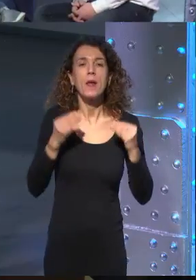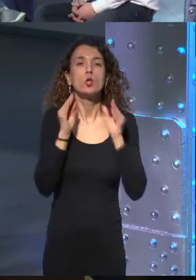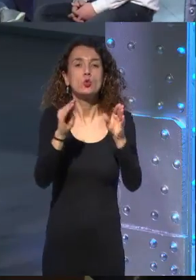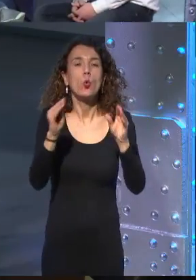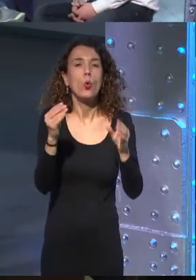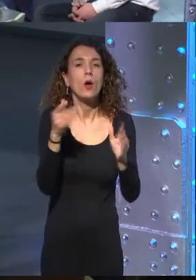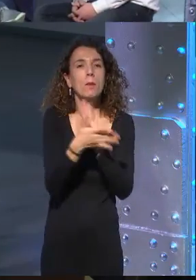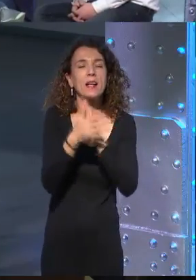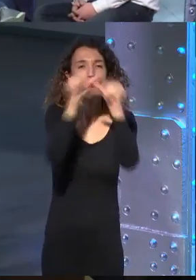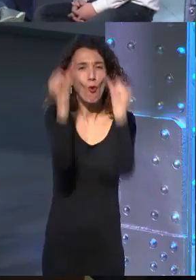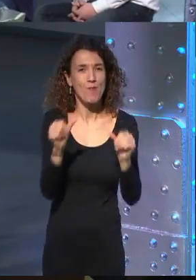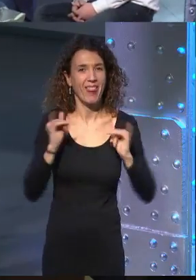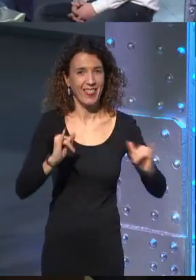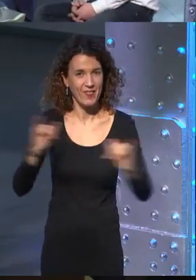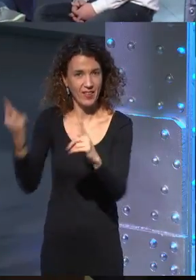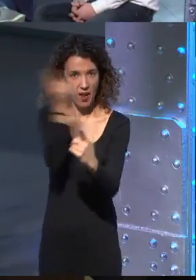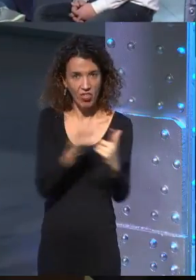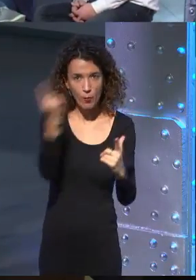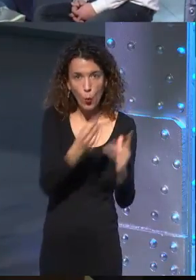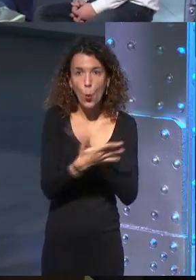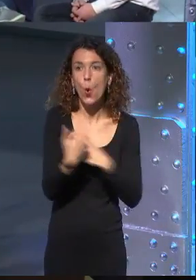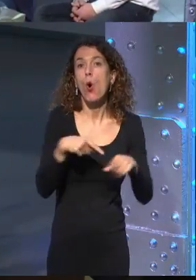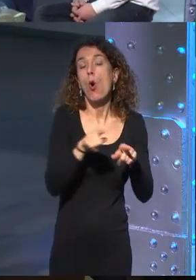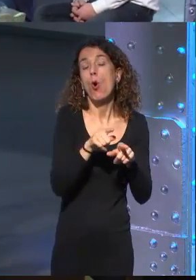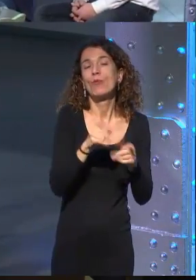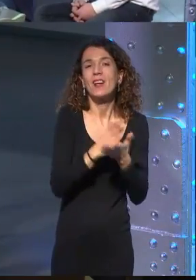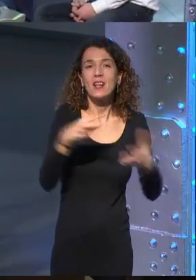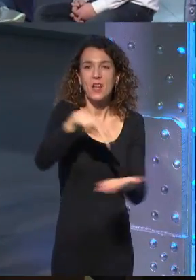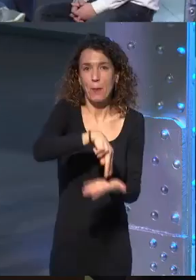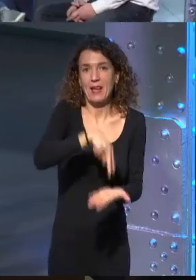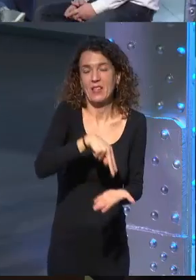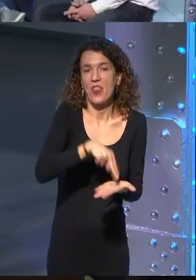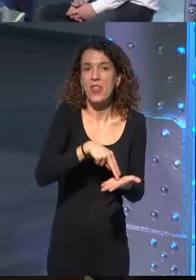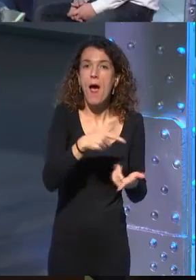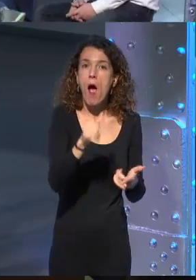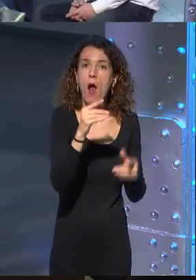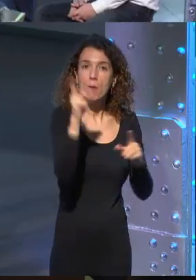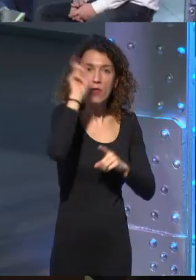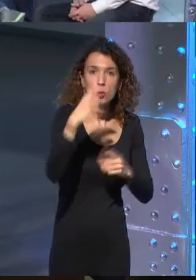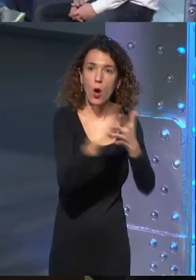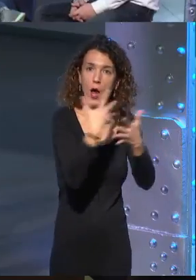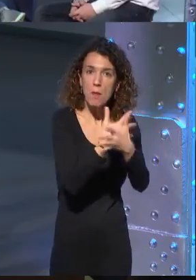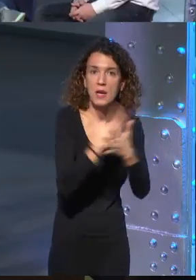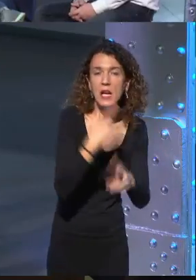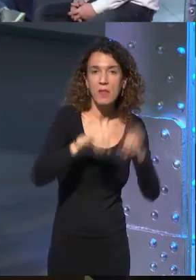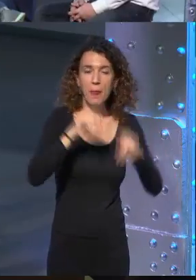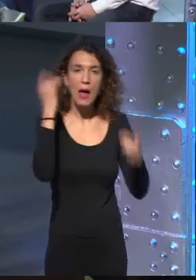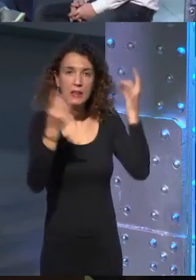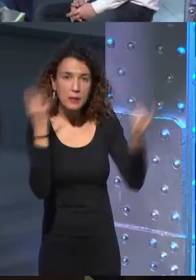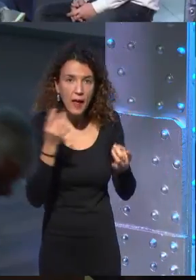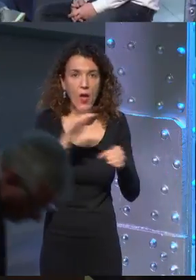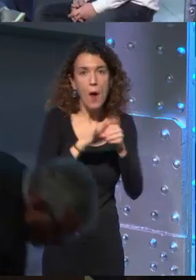My Life, where a drawer has explained their lives, and it's more interesting, and